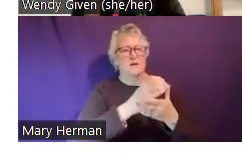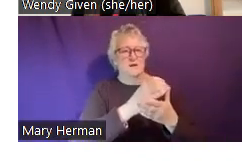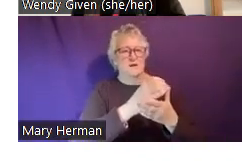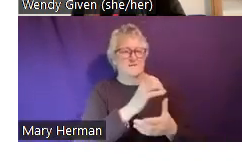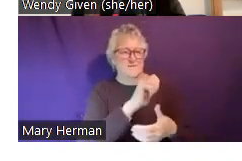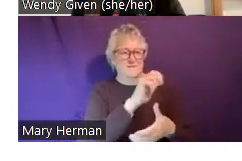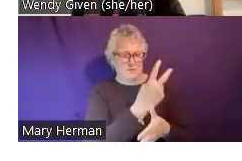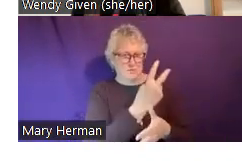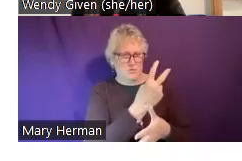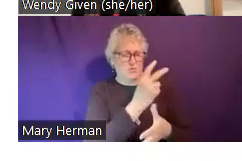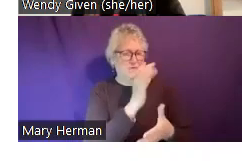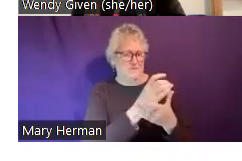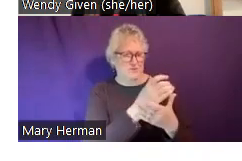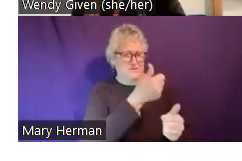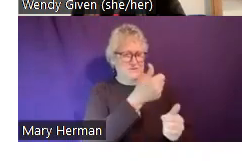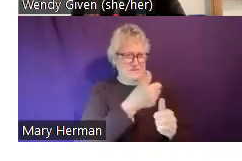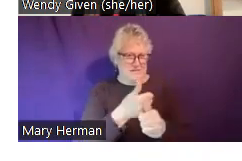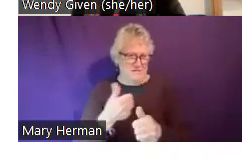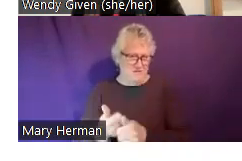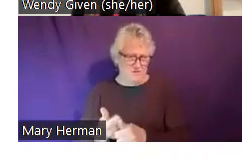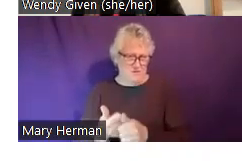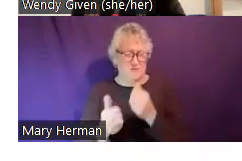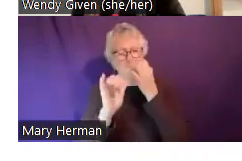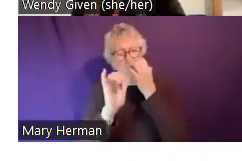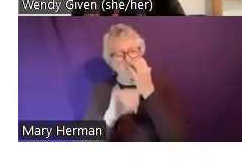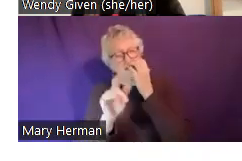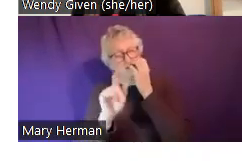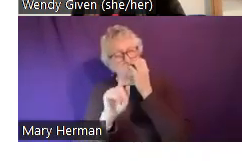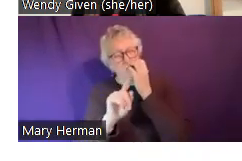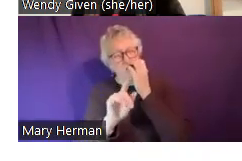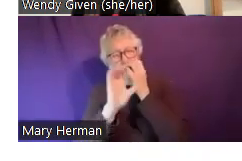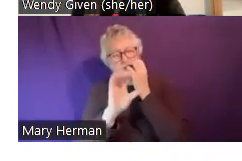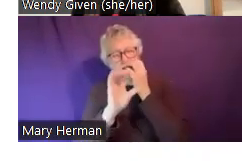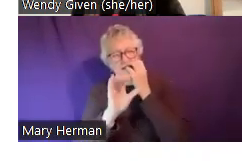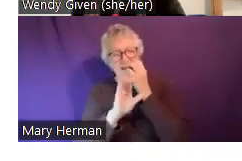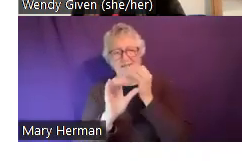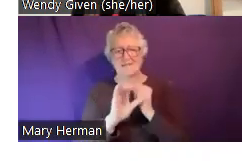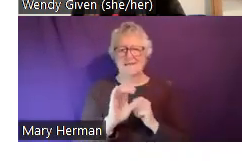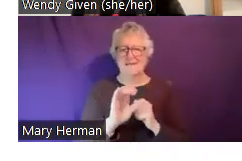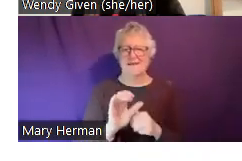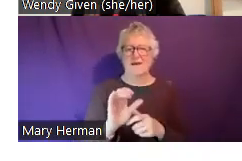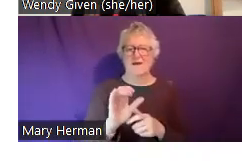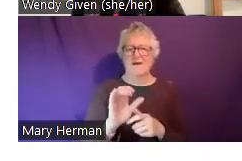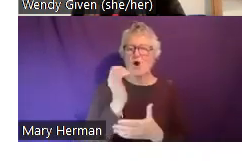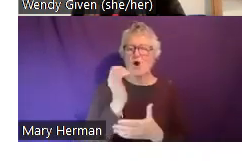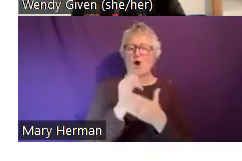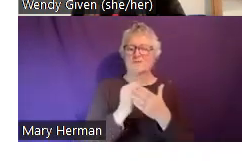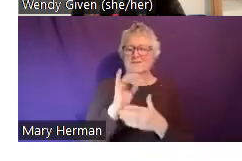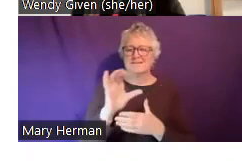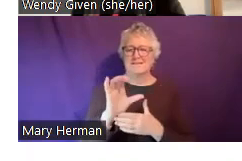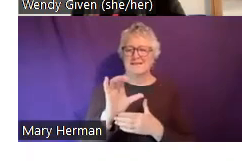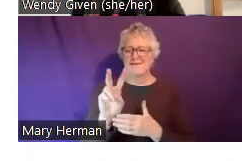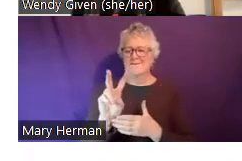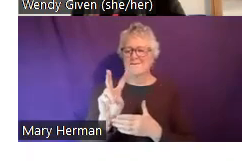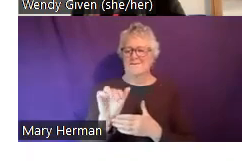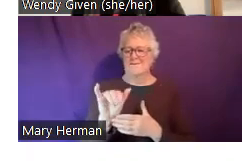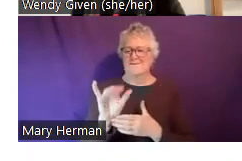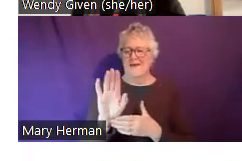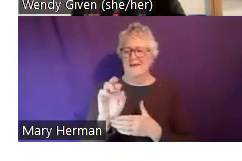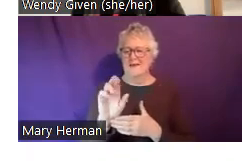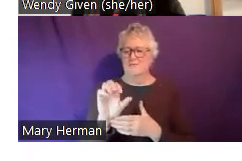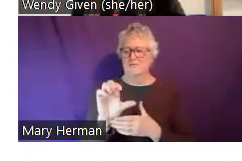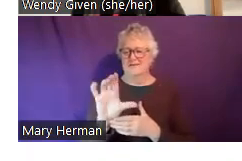30-point system. And we're going to be looking for the artistic vibrancy of the past work submitted. And I'm going to talk about what we mean by artistic vibrancy in just a